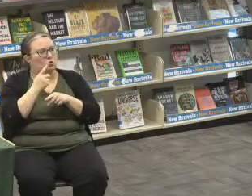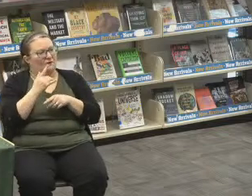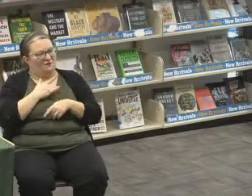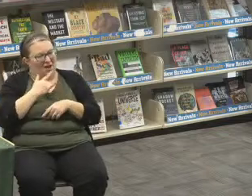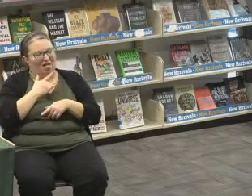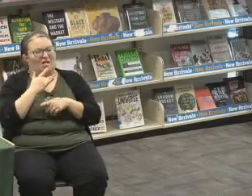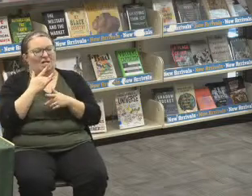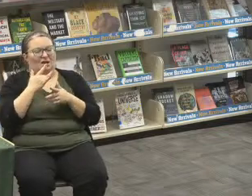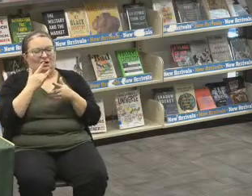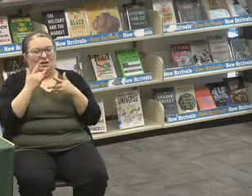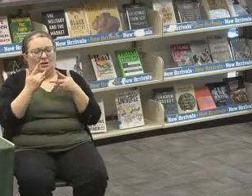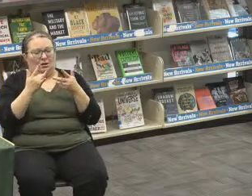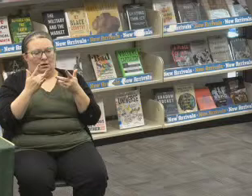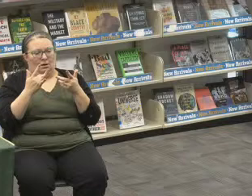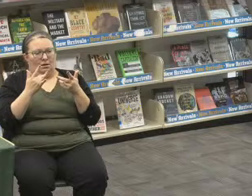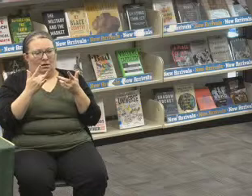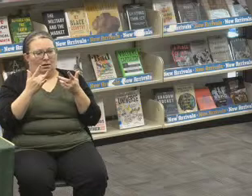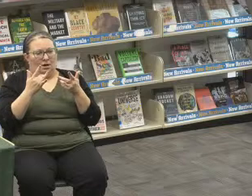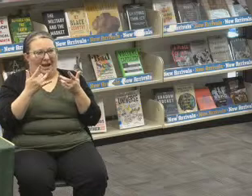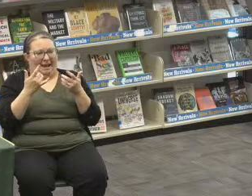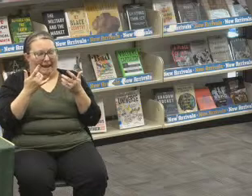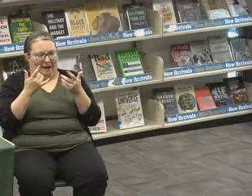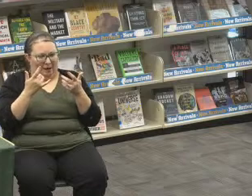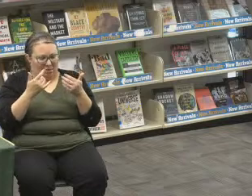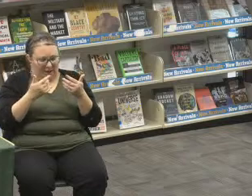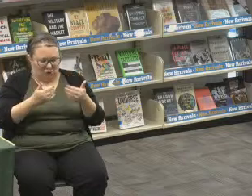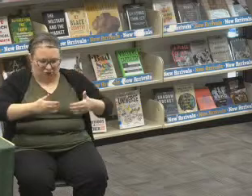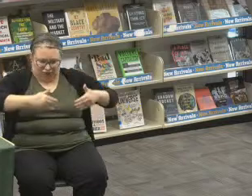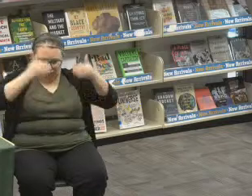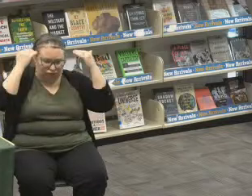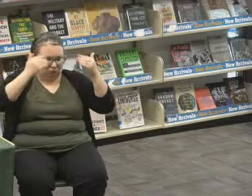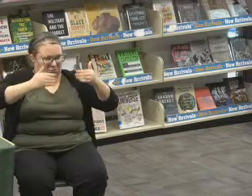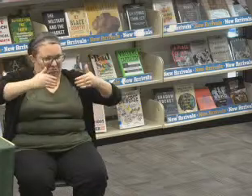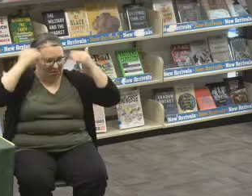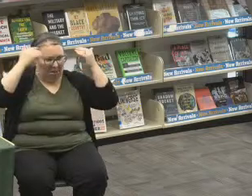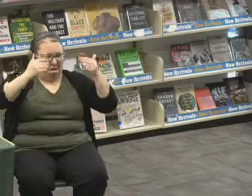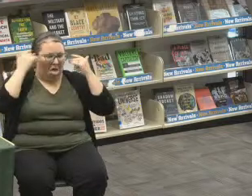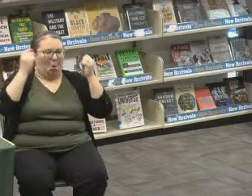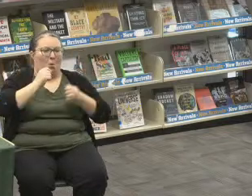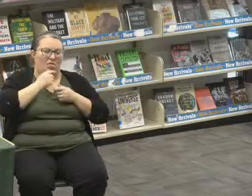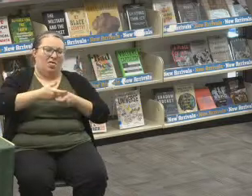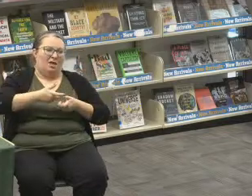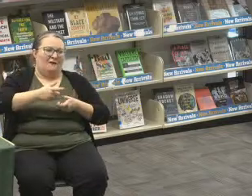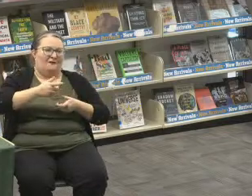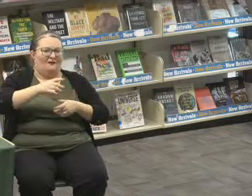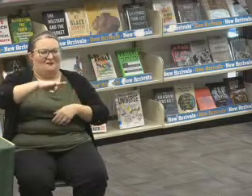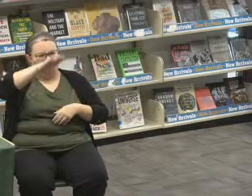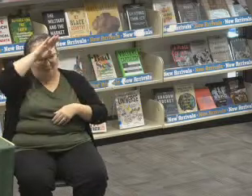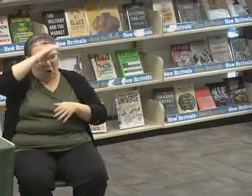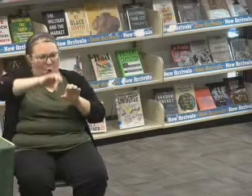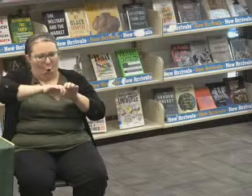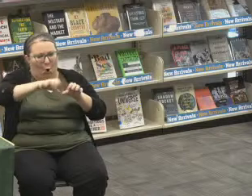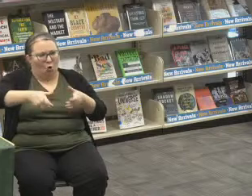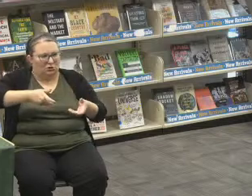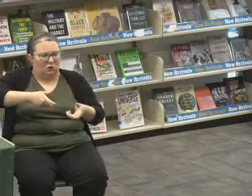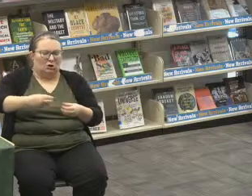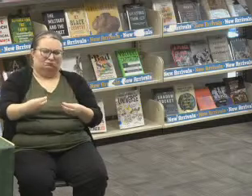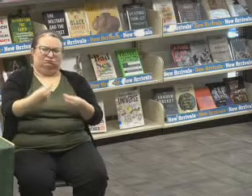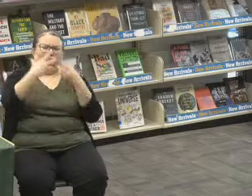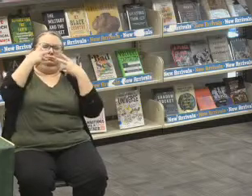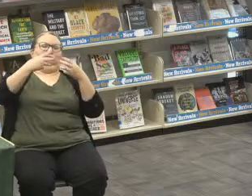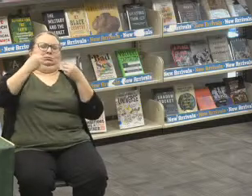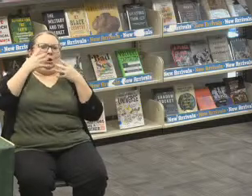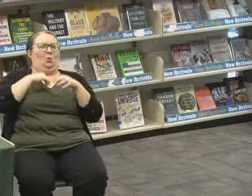feel for any organism to feel like it's being blasted by the fire hose, right? It's going to shut down. It's not going to work.